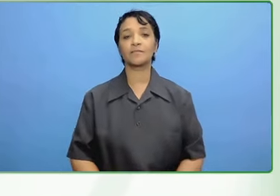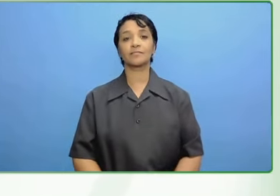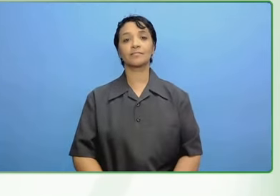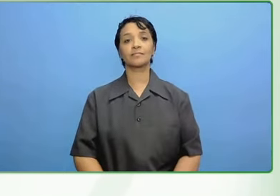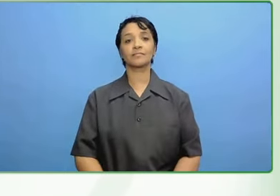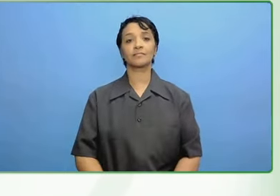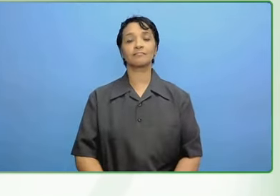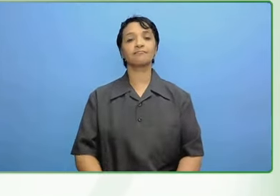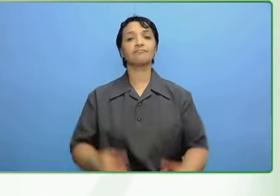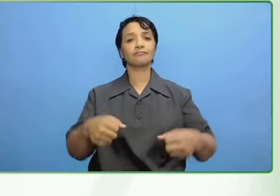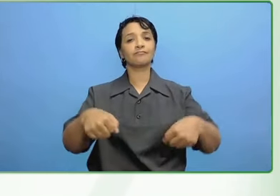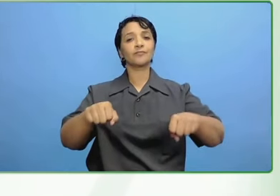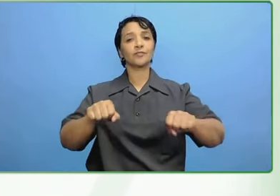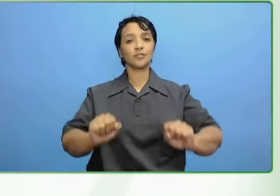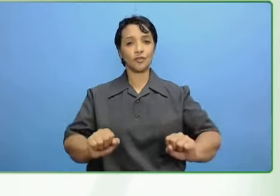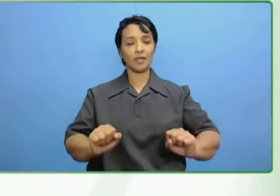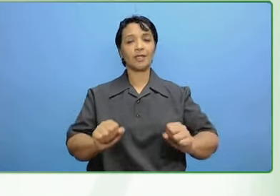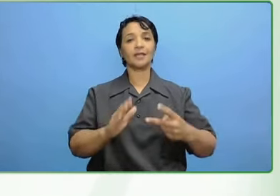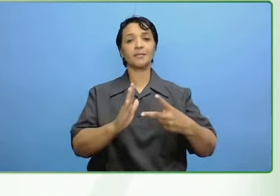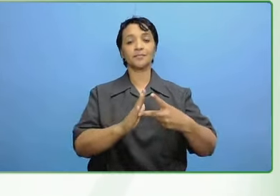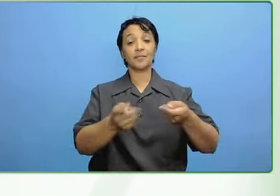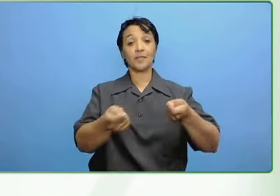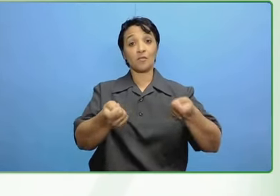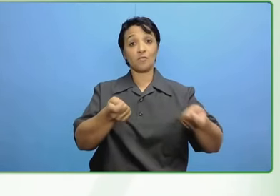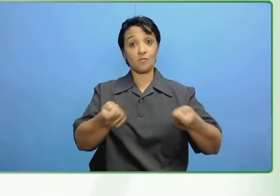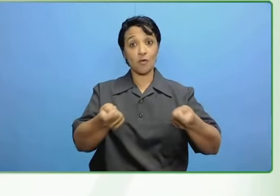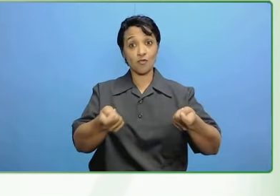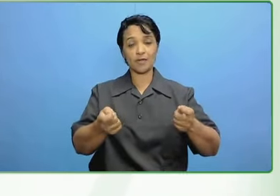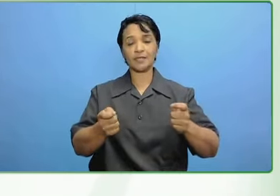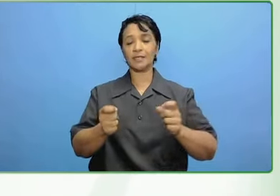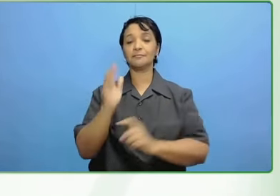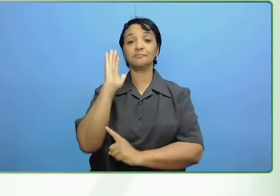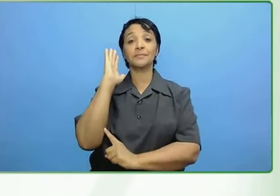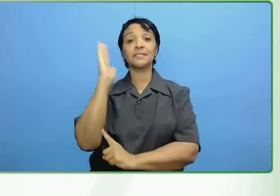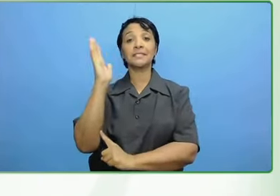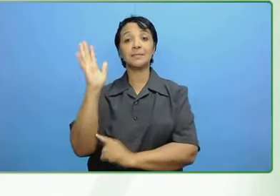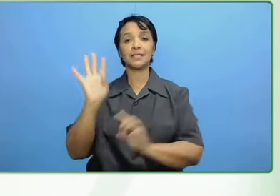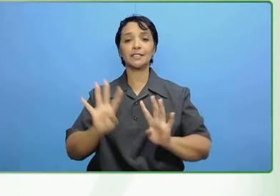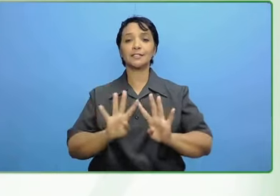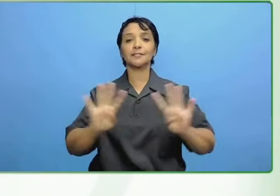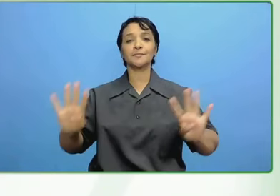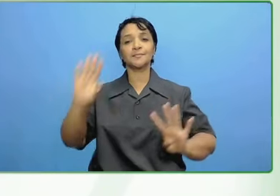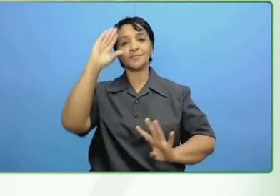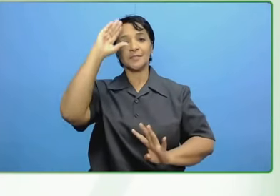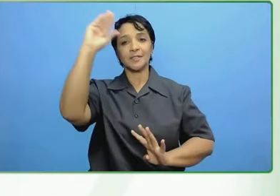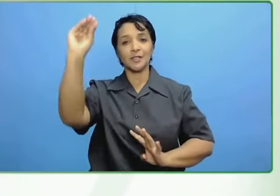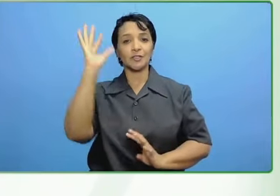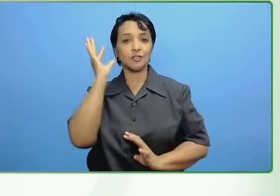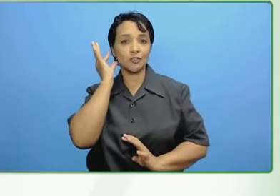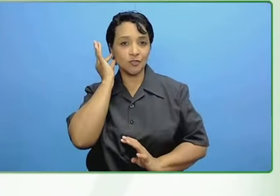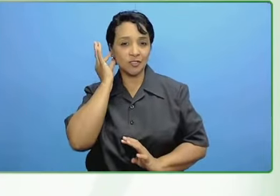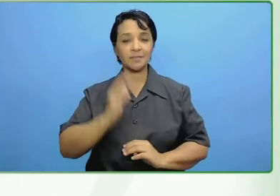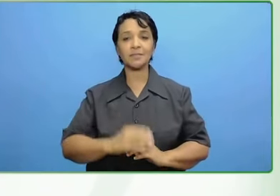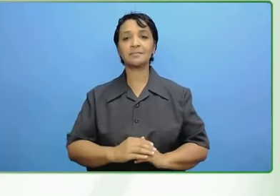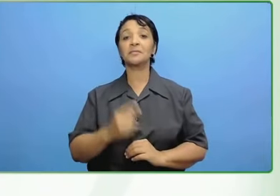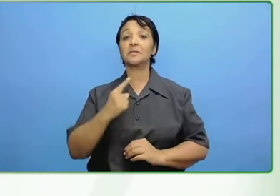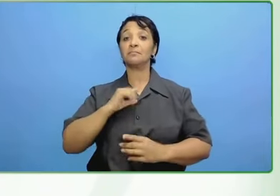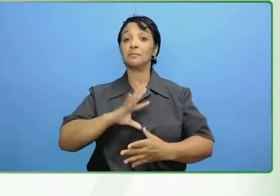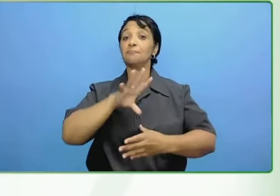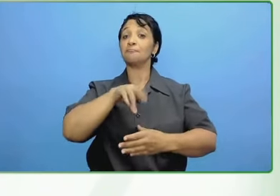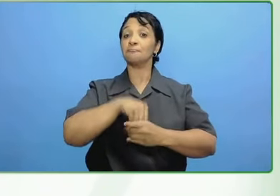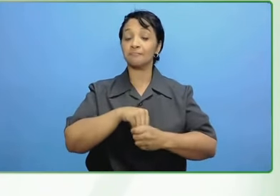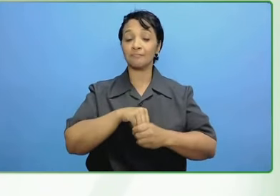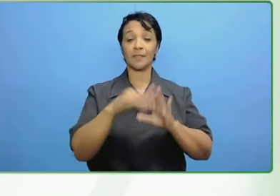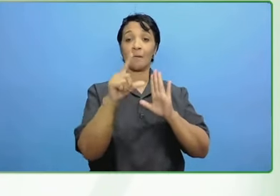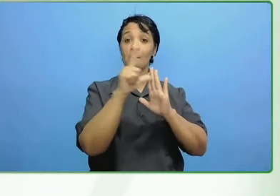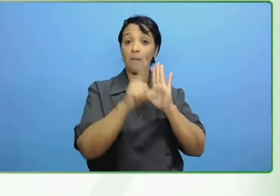Ms. Daniela BAS, moderators, fellow speakers, ladies and gentlemen, Singapore is honoured to participate in the Policymaker Forum today.